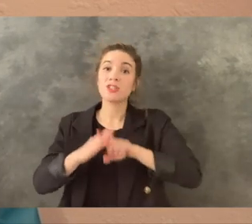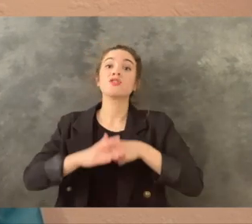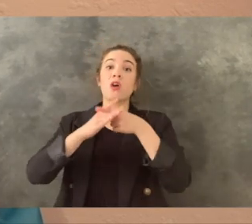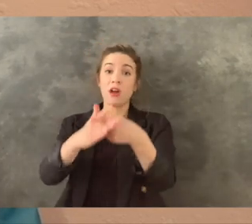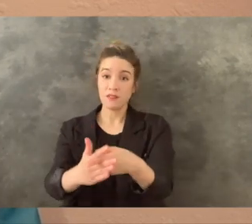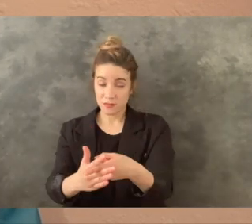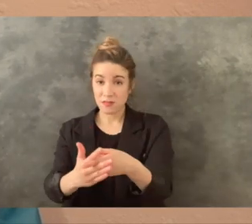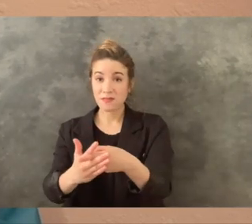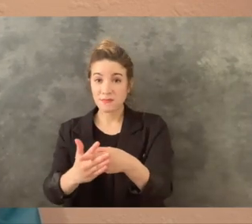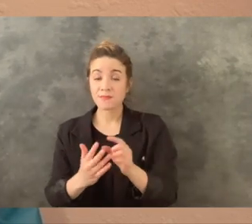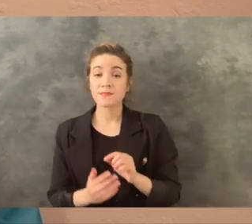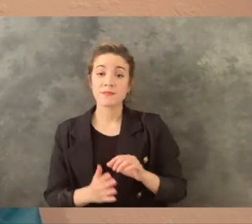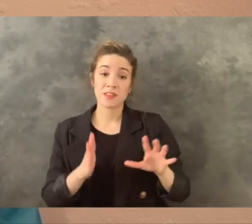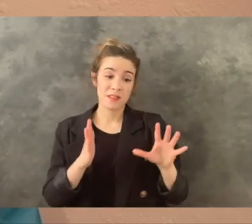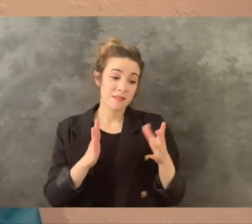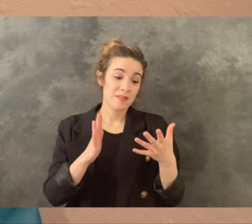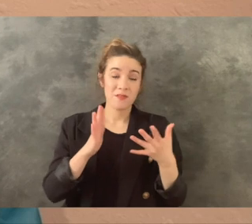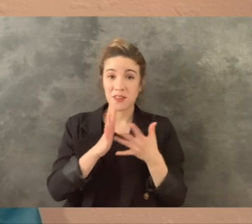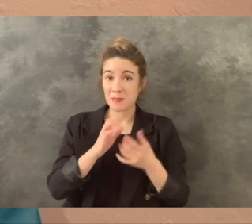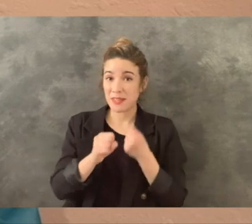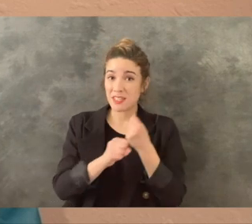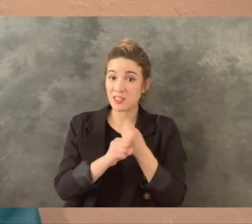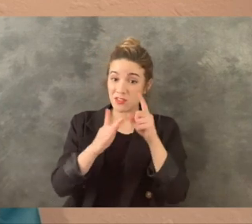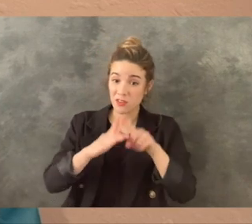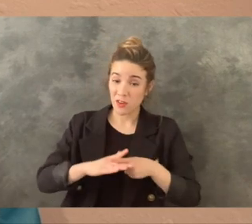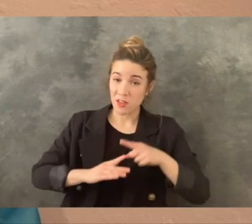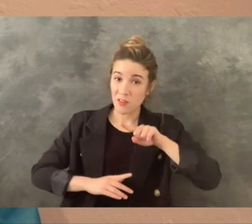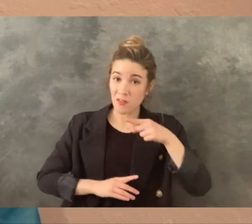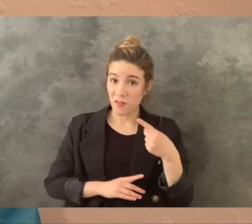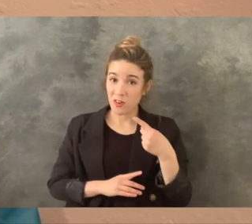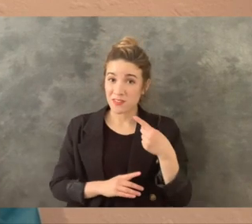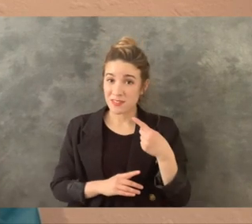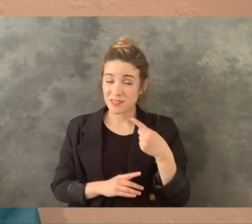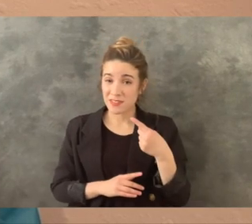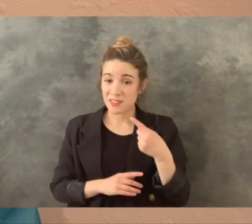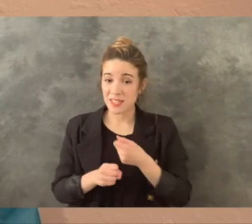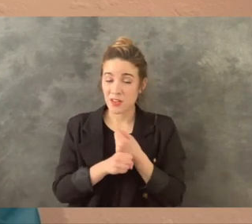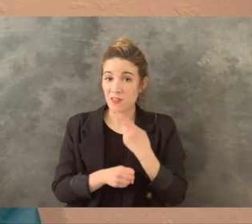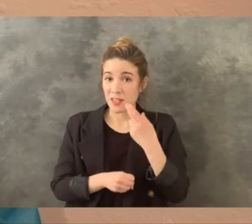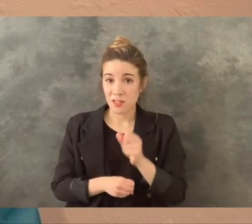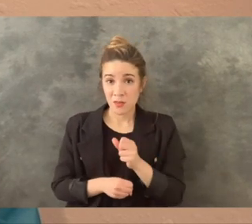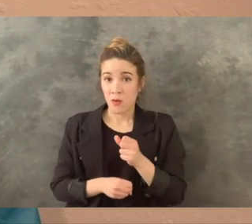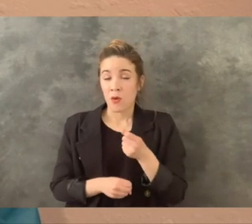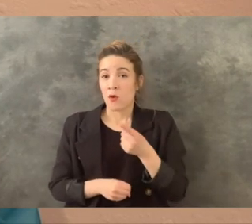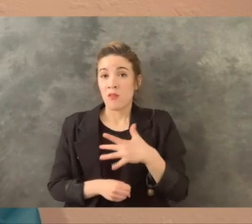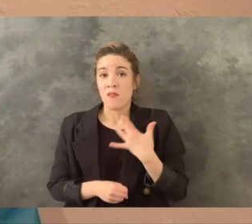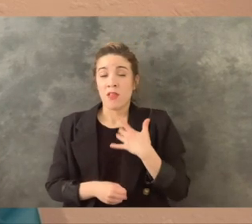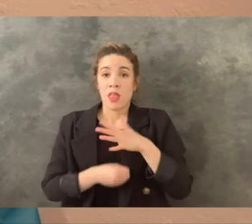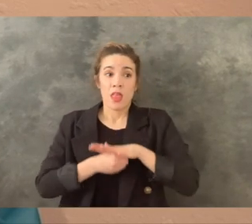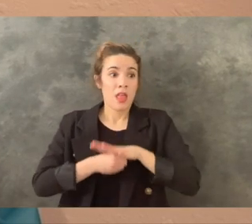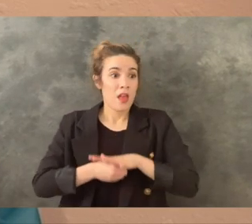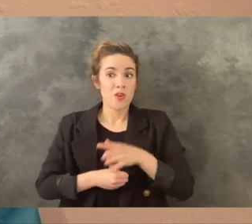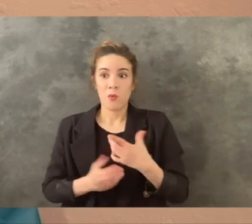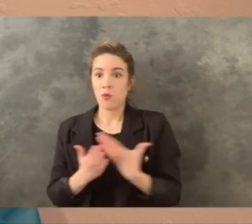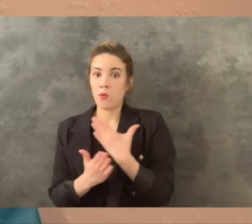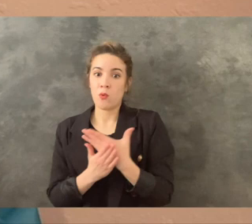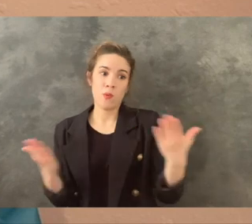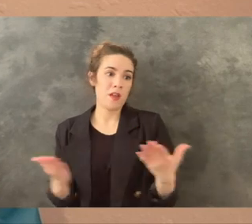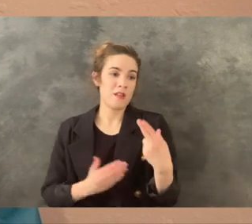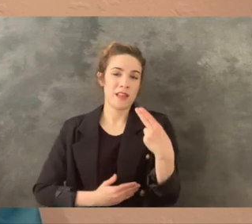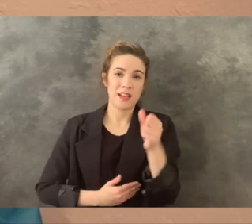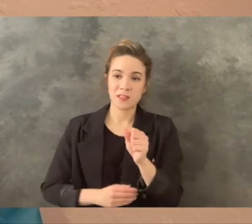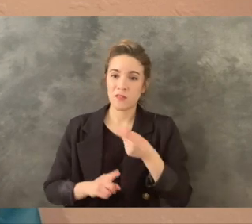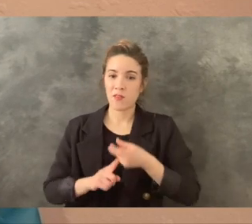start of an era. Freshman year, coming into your first year of high school, brought stress, nerves, and the pressure of being the newbies at Gulf